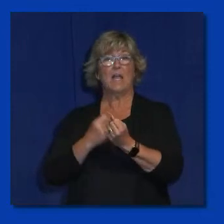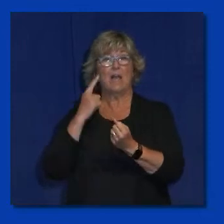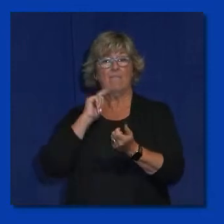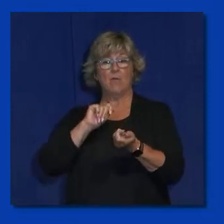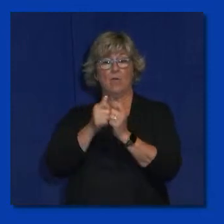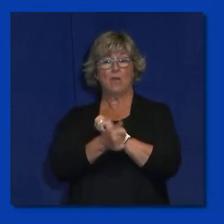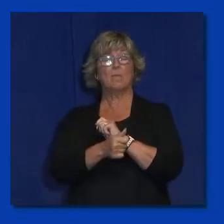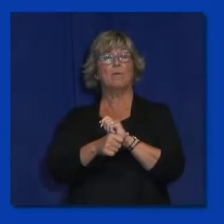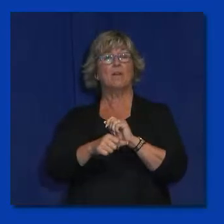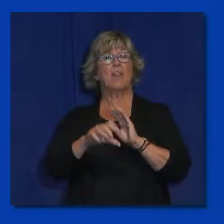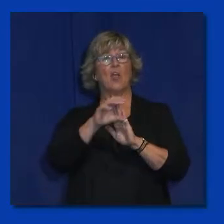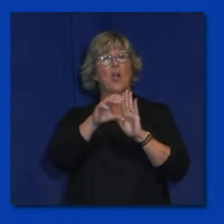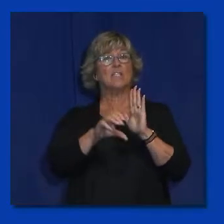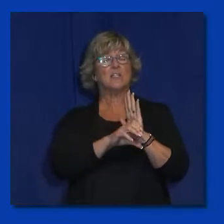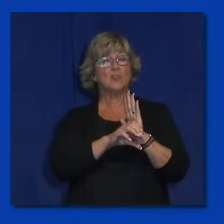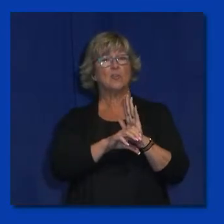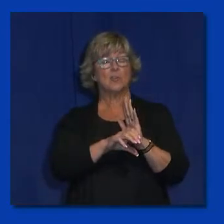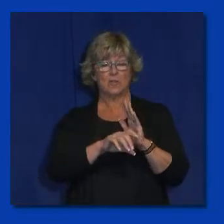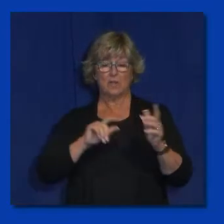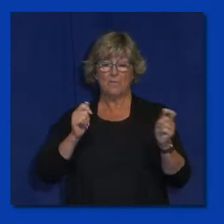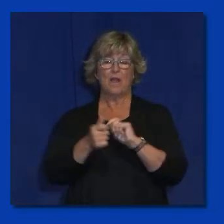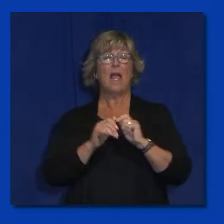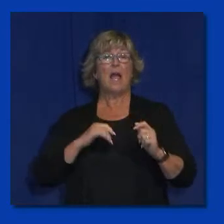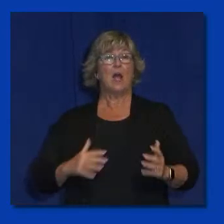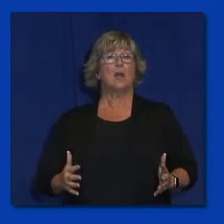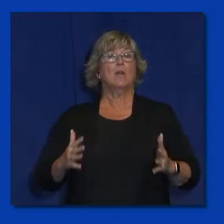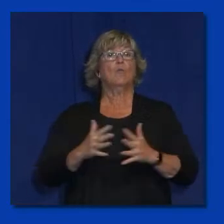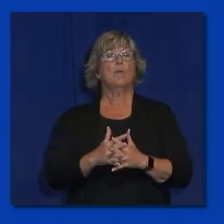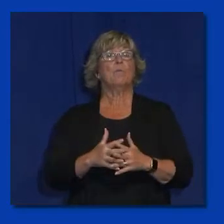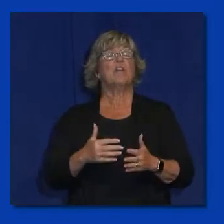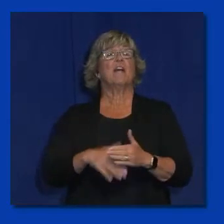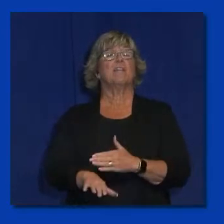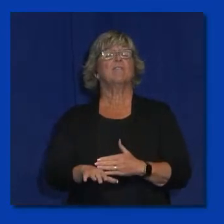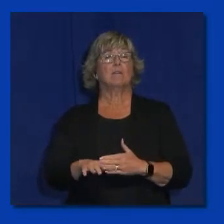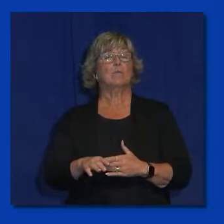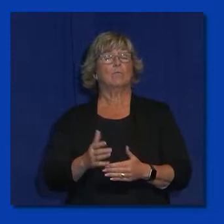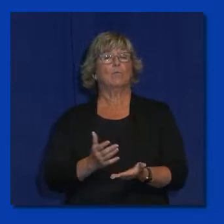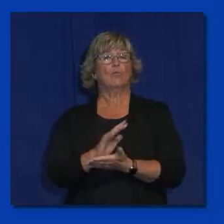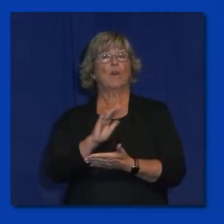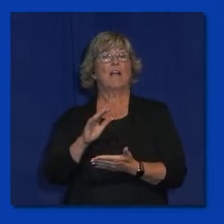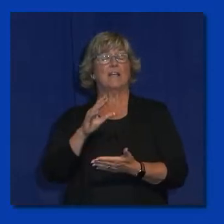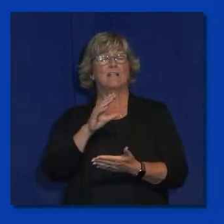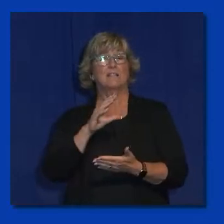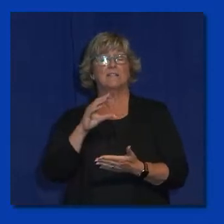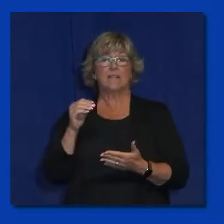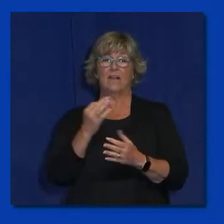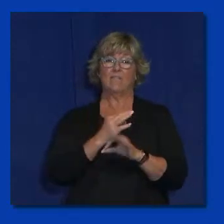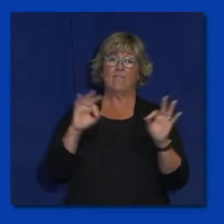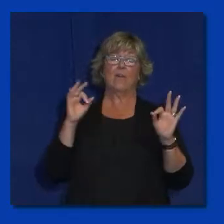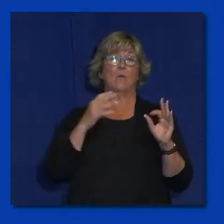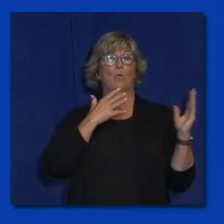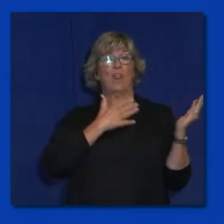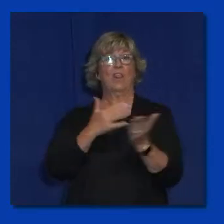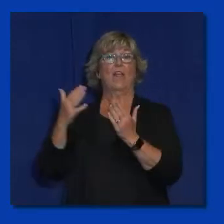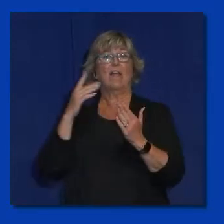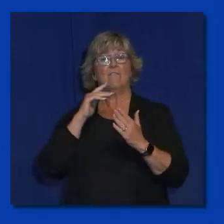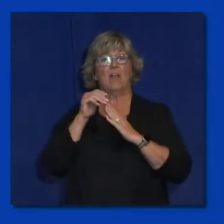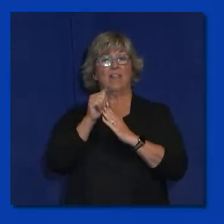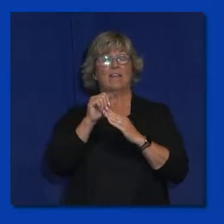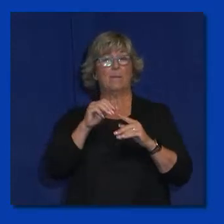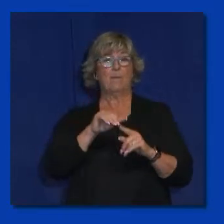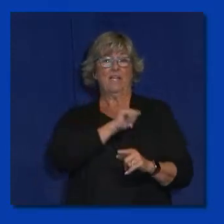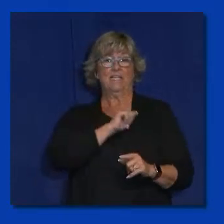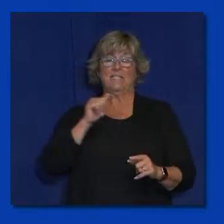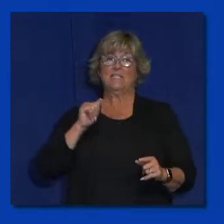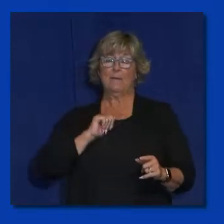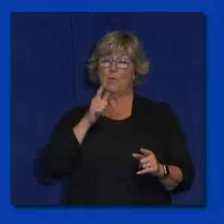amendment codifying our reproductive rights and freedoms here in the state of California. And I just want to thank her and thank the entire leadership of the Assembly